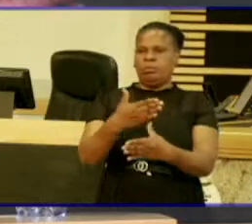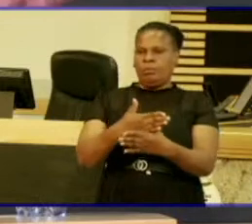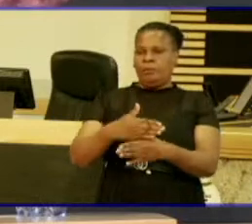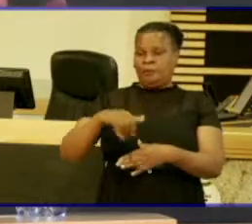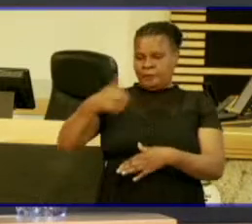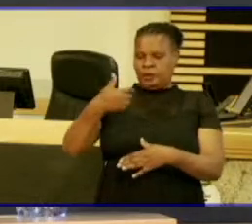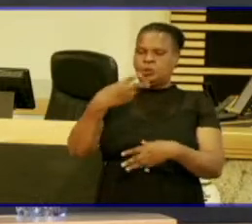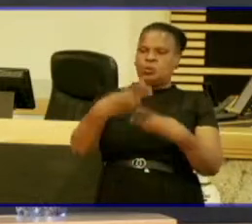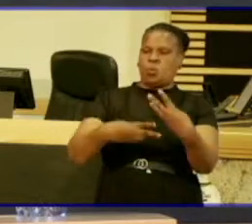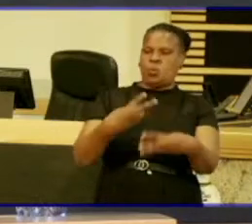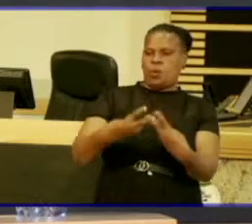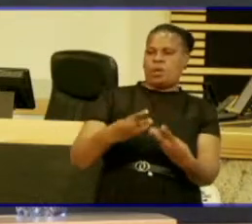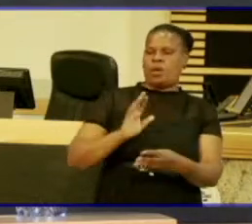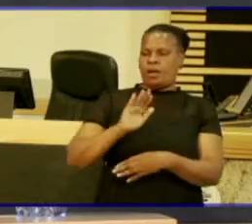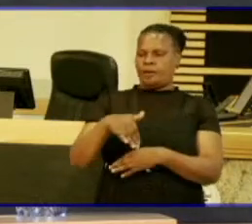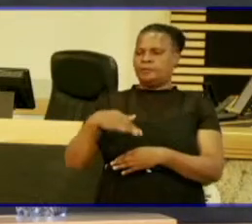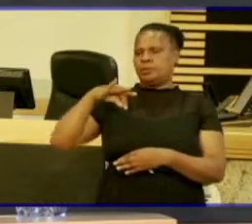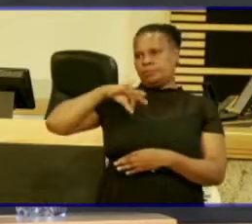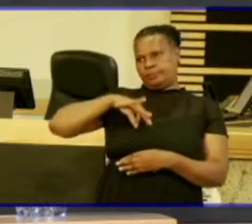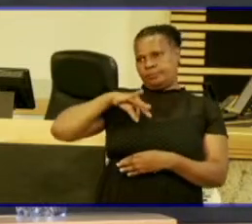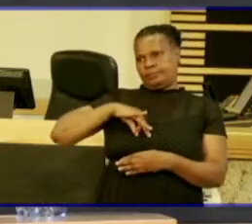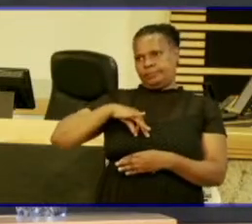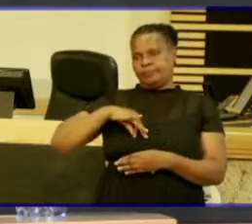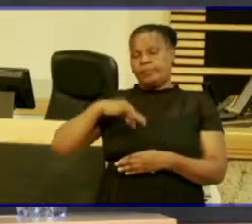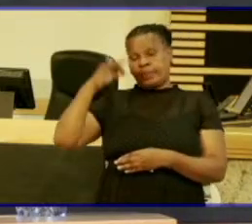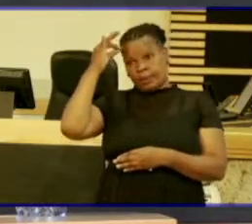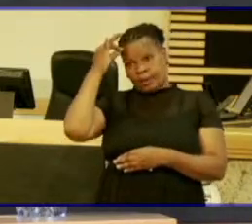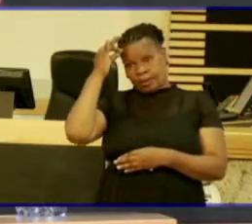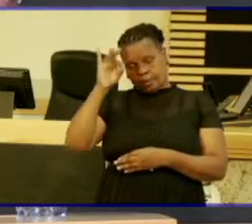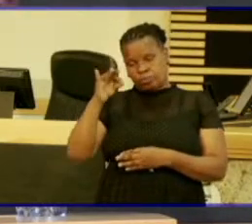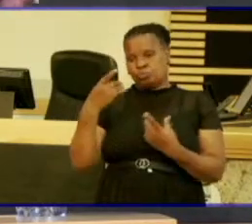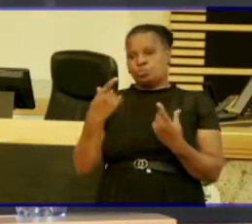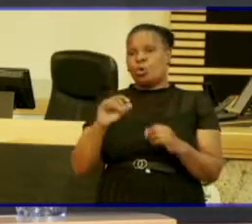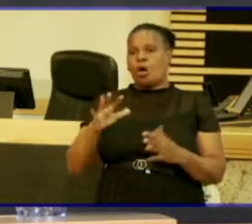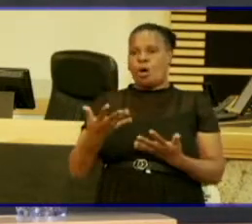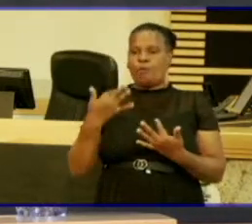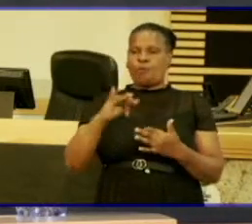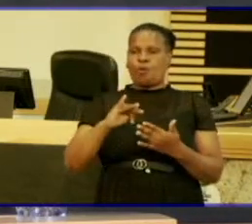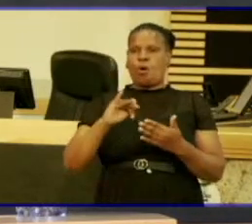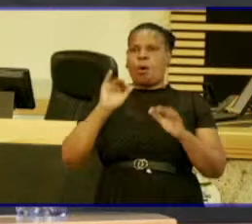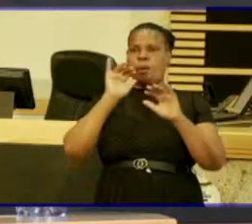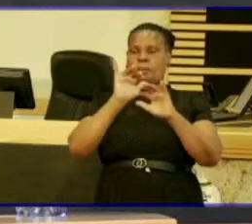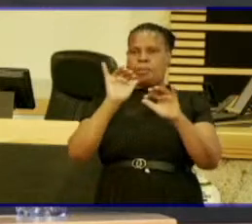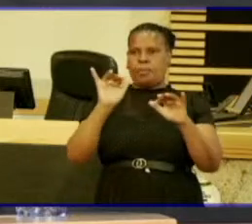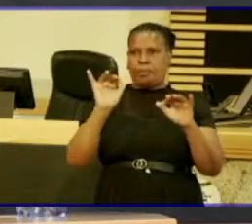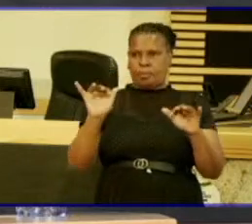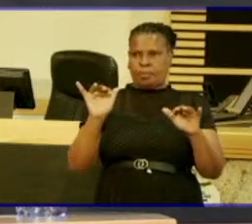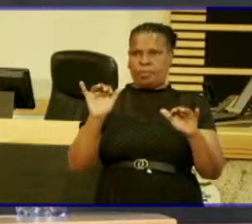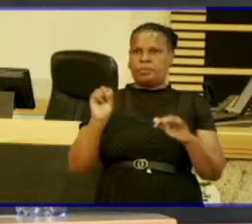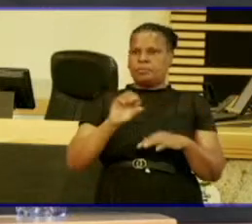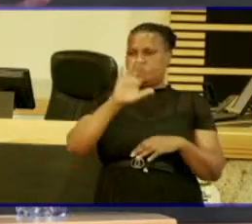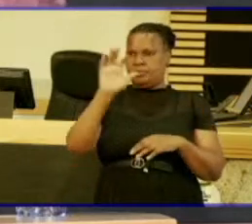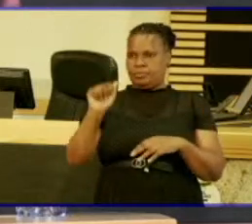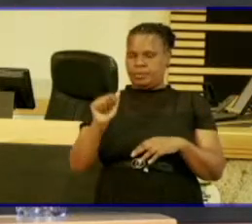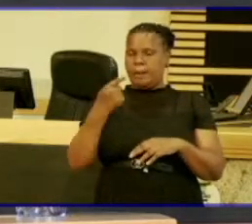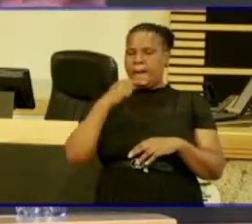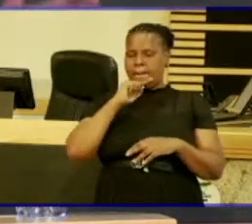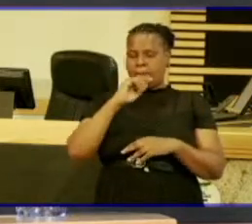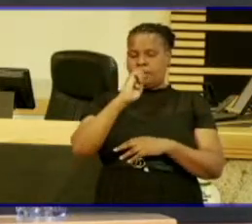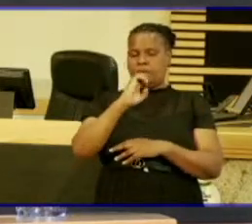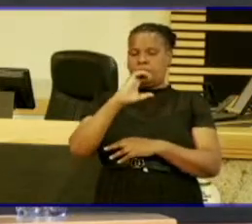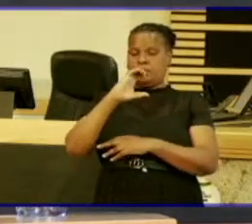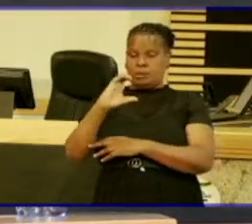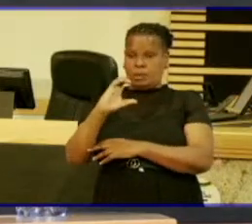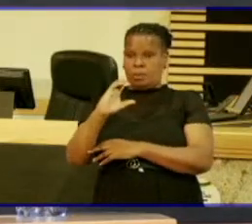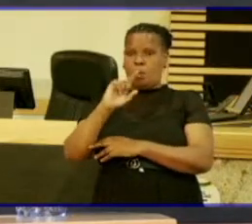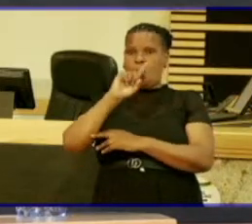baqeshelwe usebenza bamkele uhulumente wenzelwe abantu apha Eastern Cape. We have got